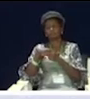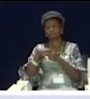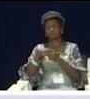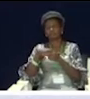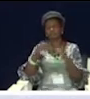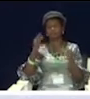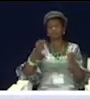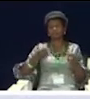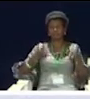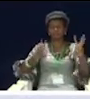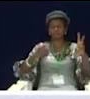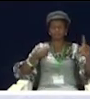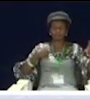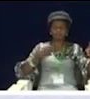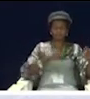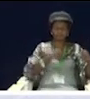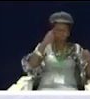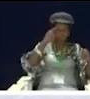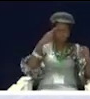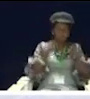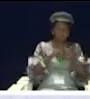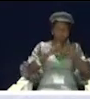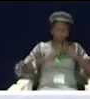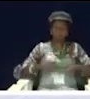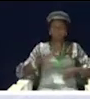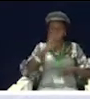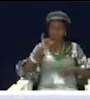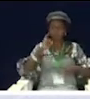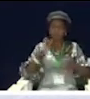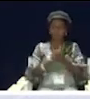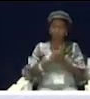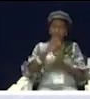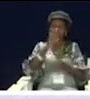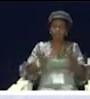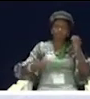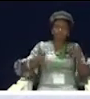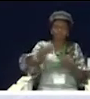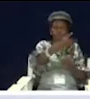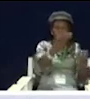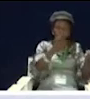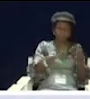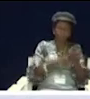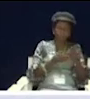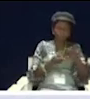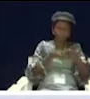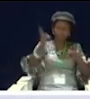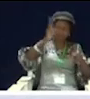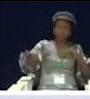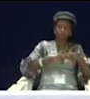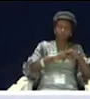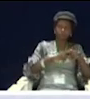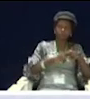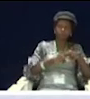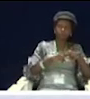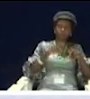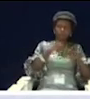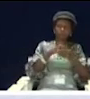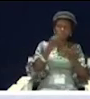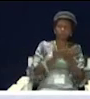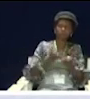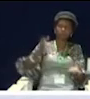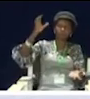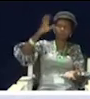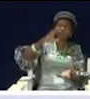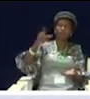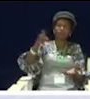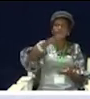the way we think as human beings is that if you want to increase in wealth,